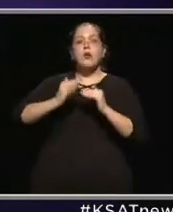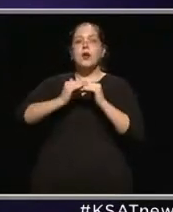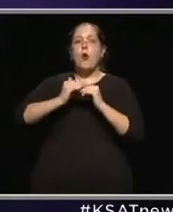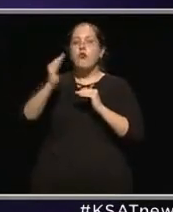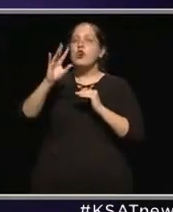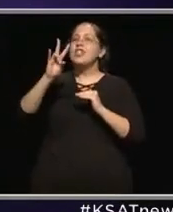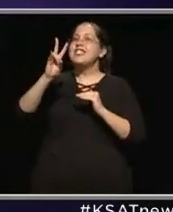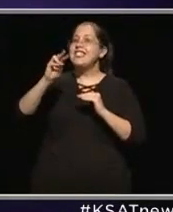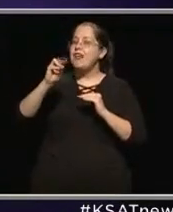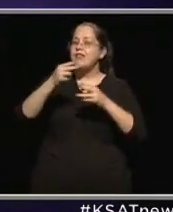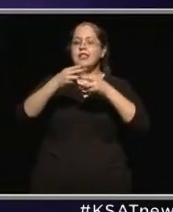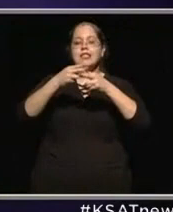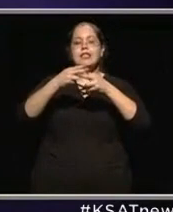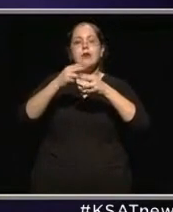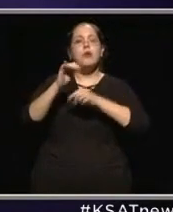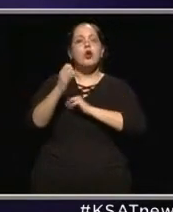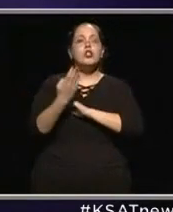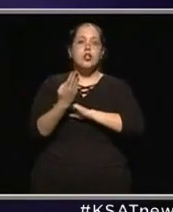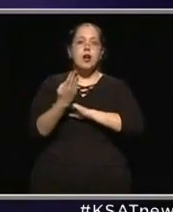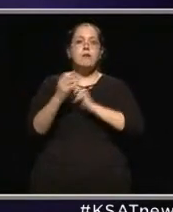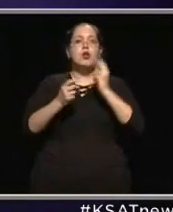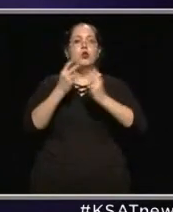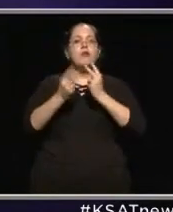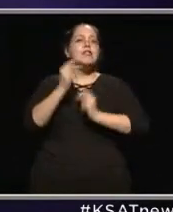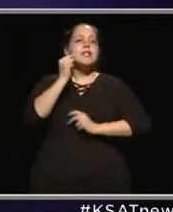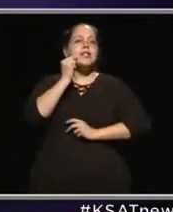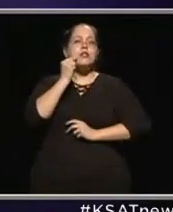70 temporary positions. You can visit